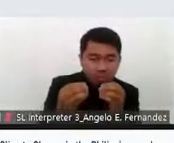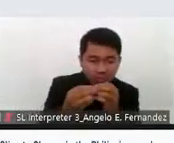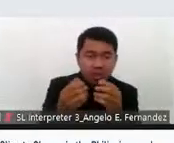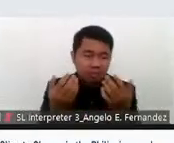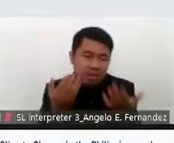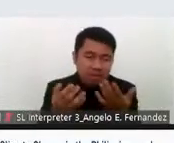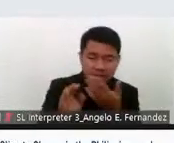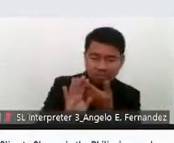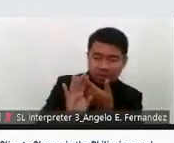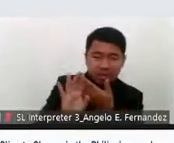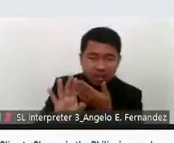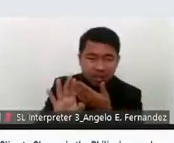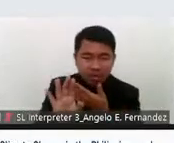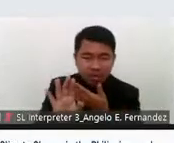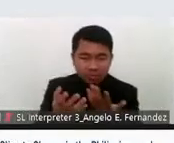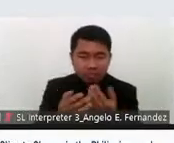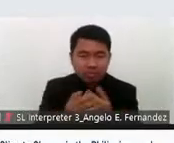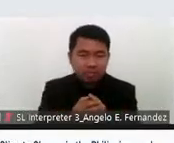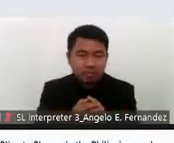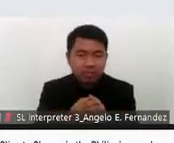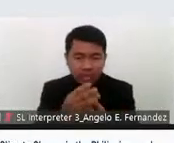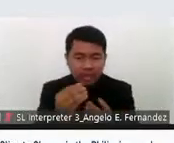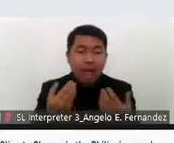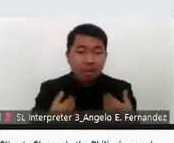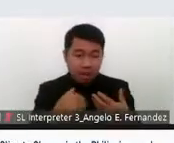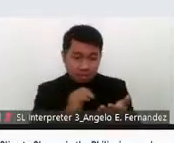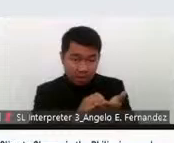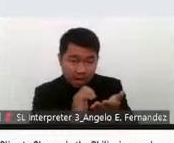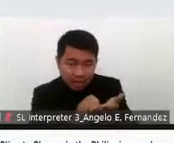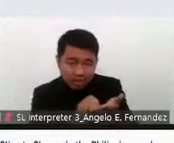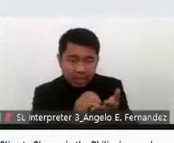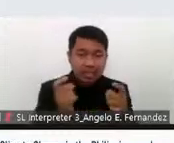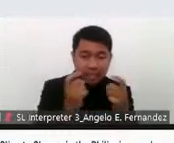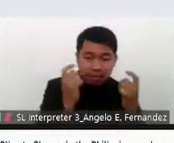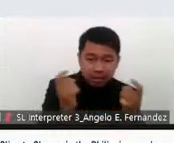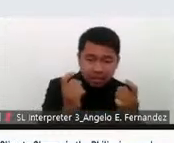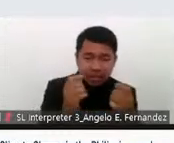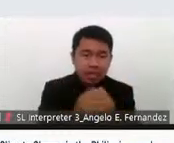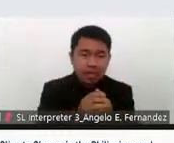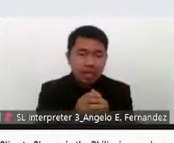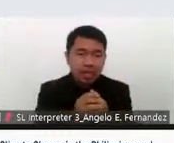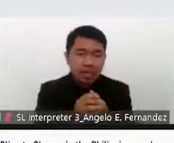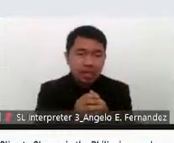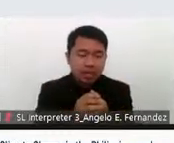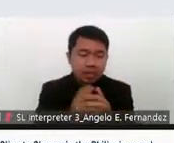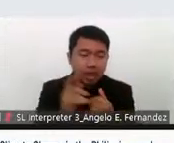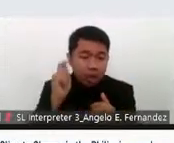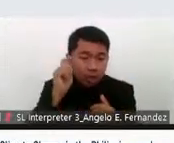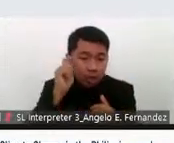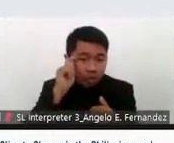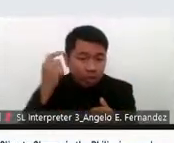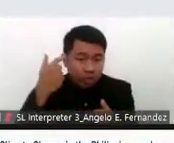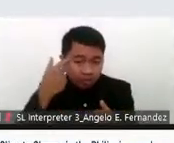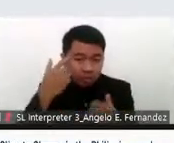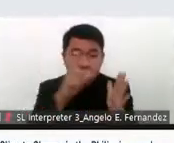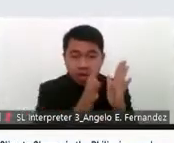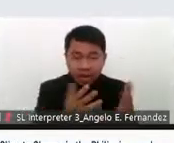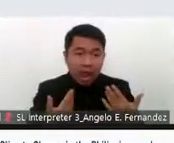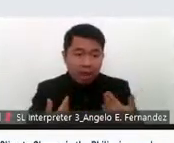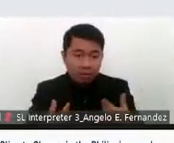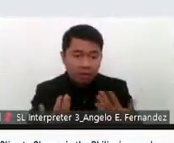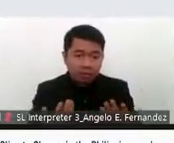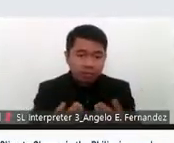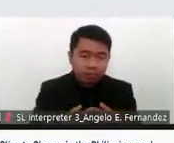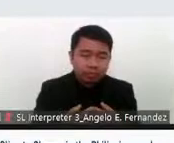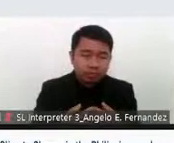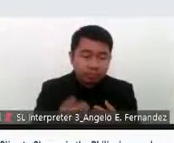optimistic practice for the future by celebrating what attorney Tony Oposa calls the World Concert of Good Stories. The U.S.